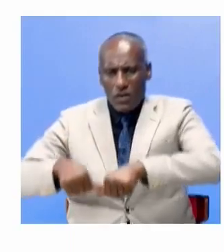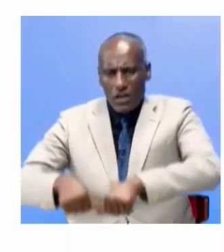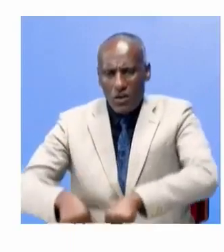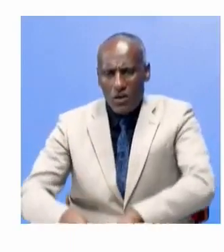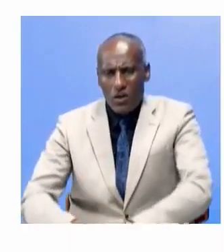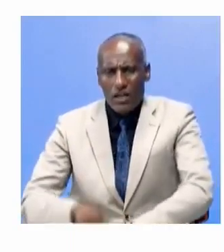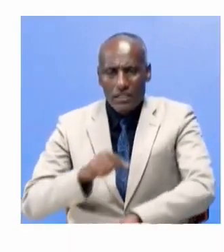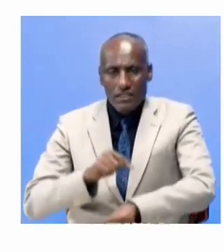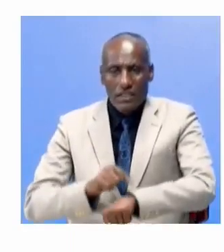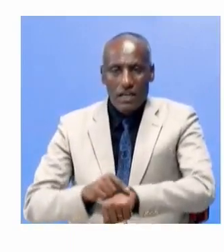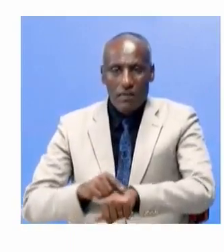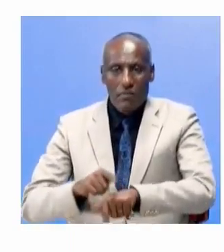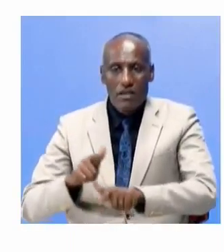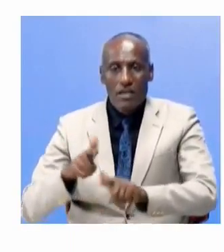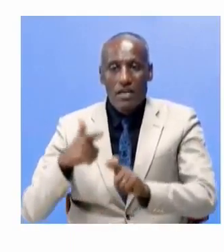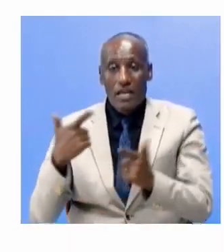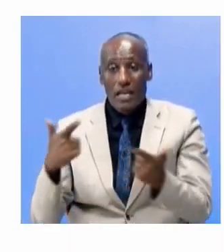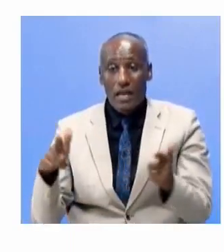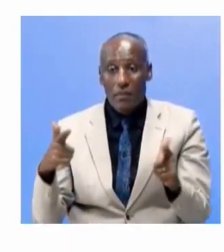in library?